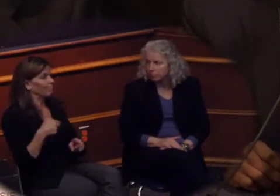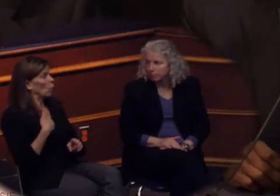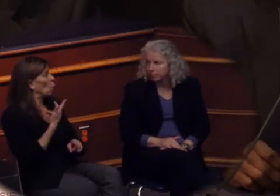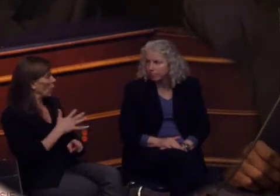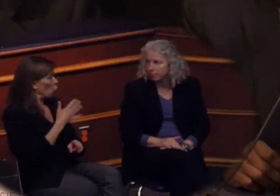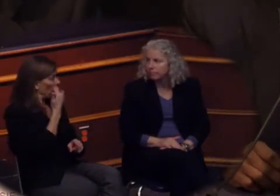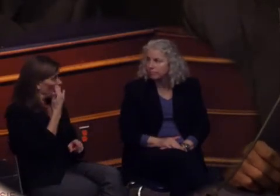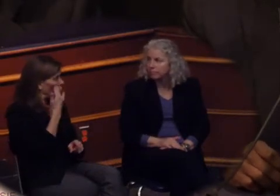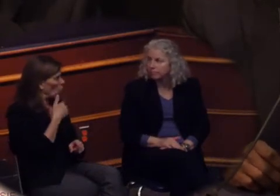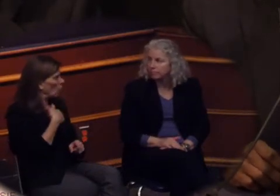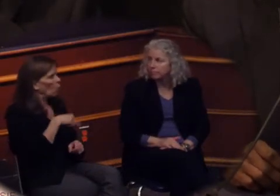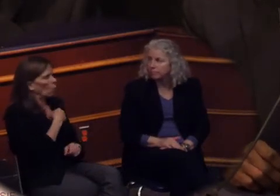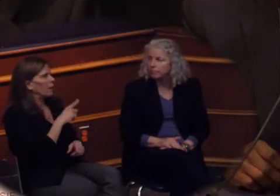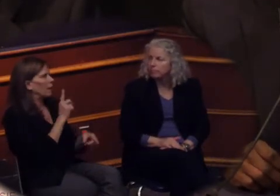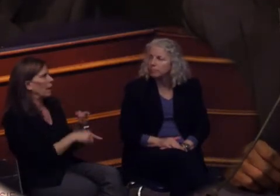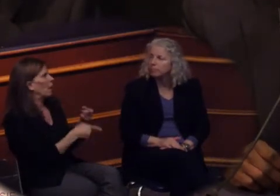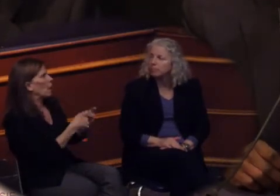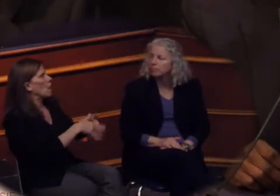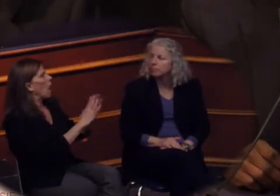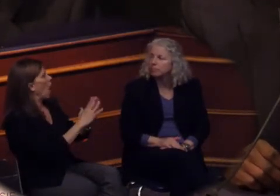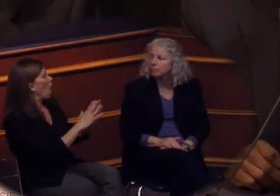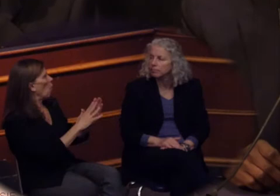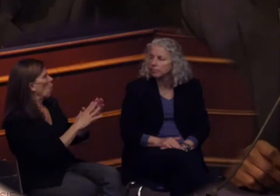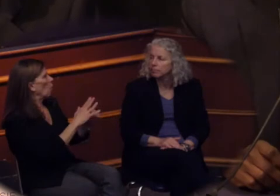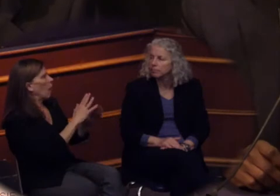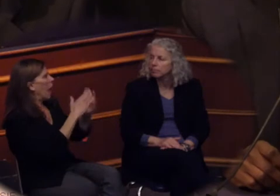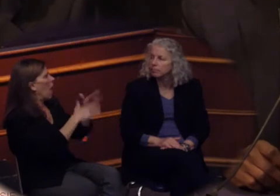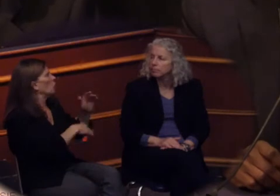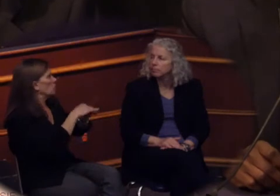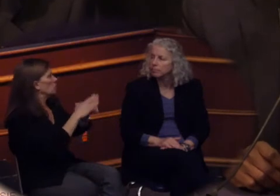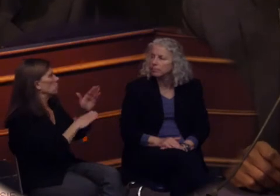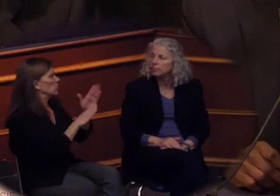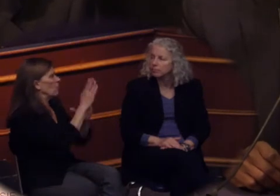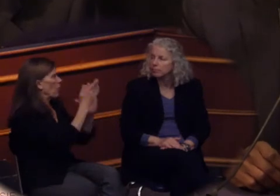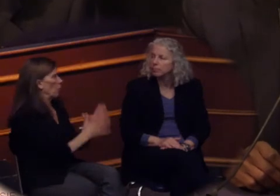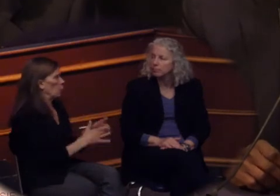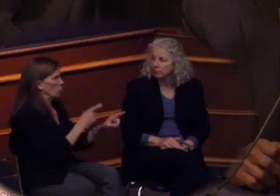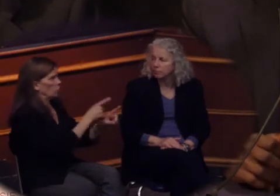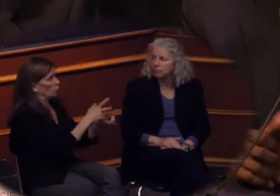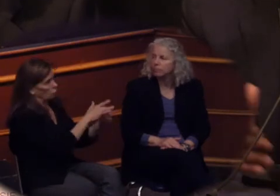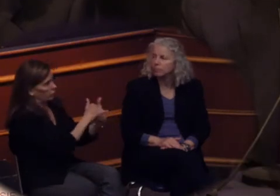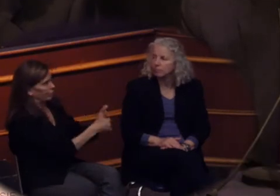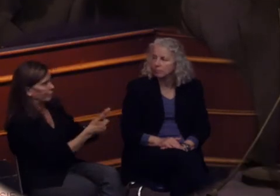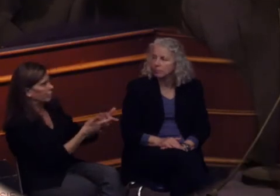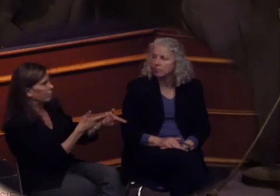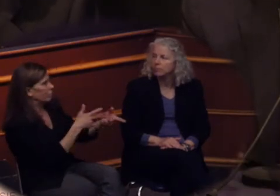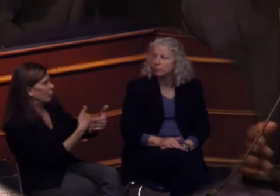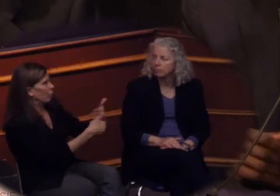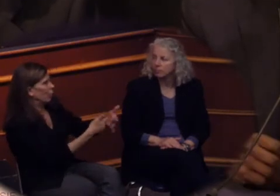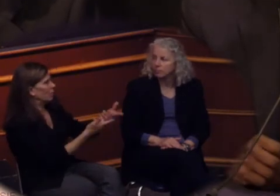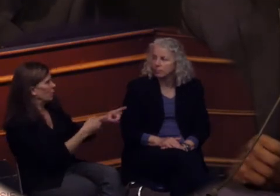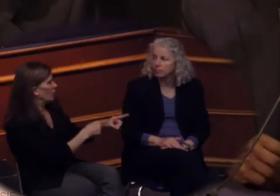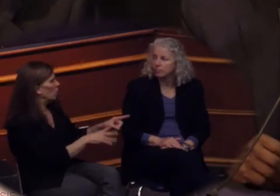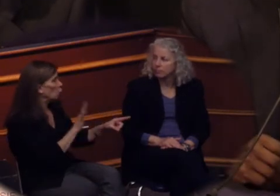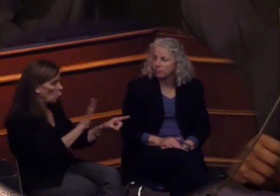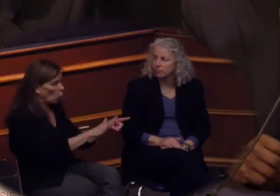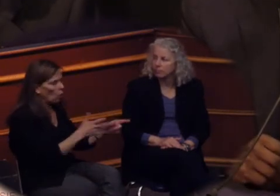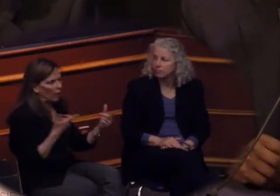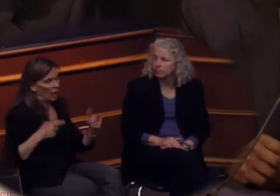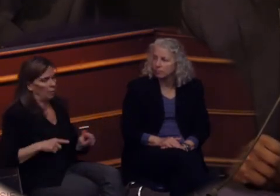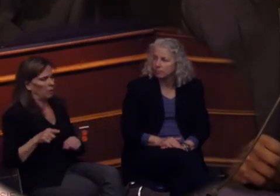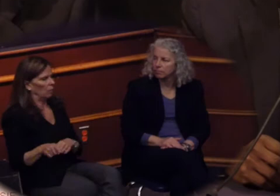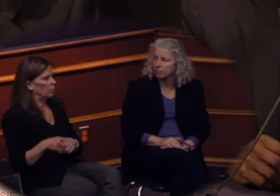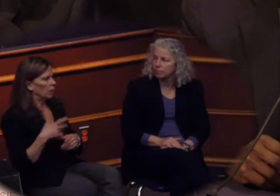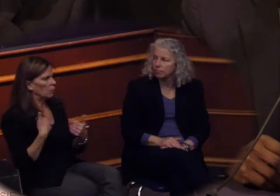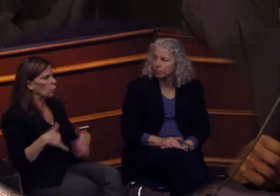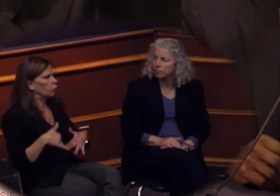allow developers to drive the process. Because that was what was happening in my hometown for many years until I created a housing strategy to